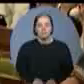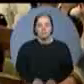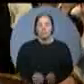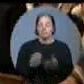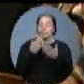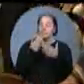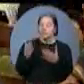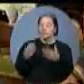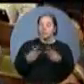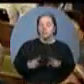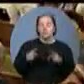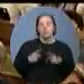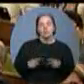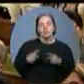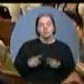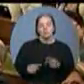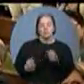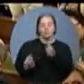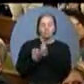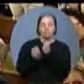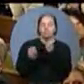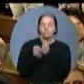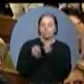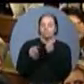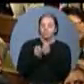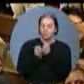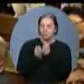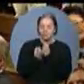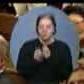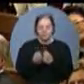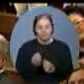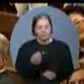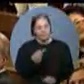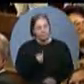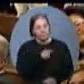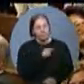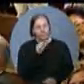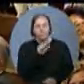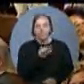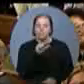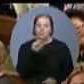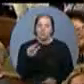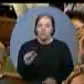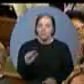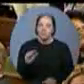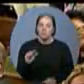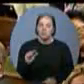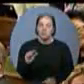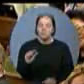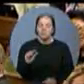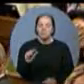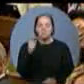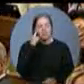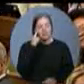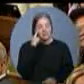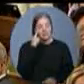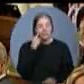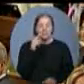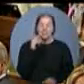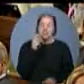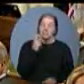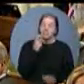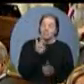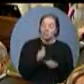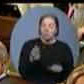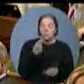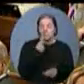Mr. Speaker, this government believes that the crime of murder deserves serious time. And this is why we're getting rid of the loophole for